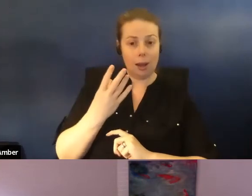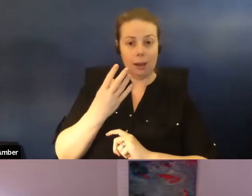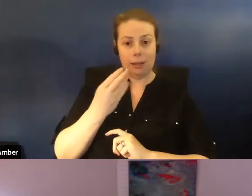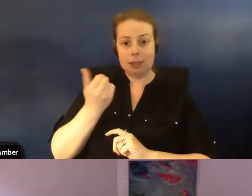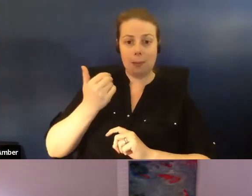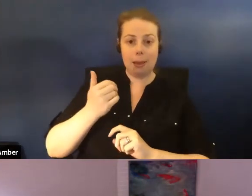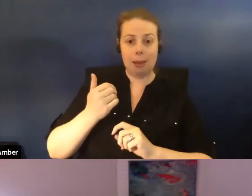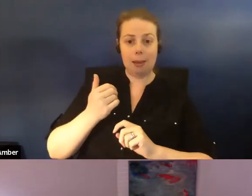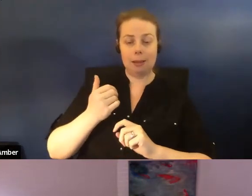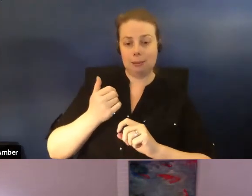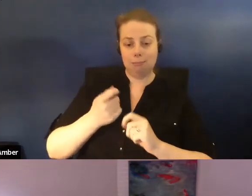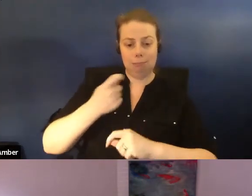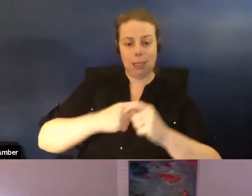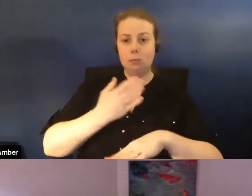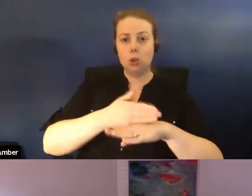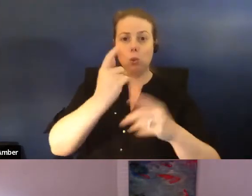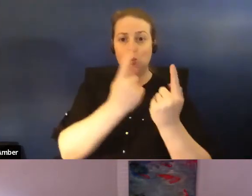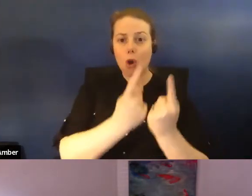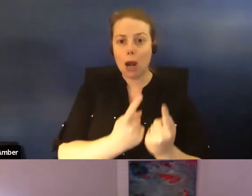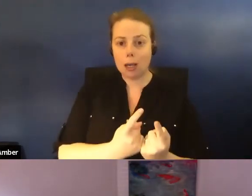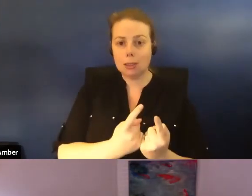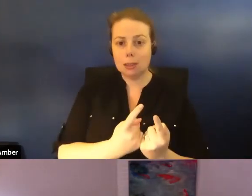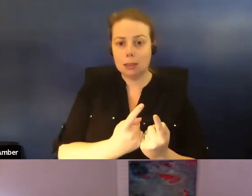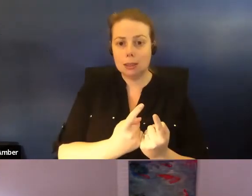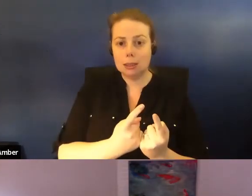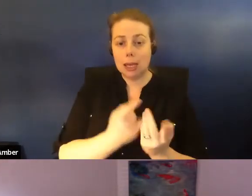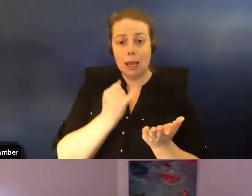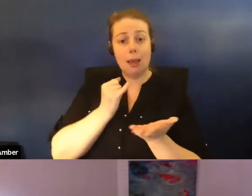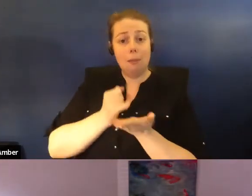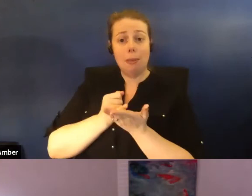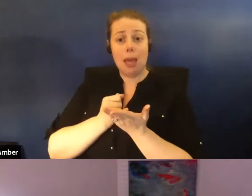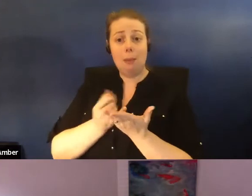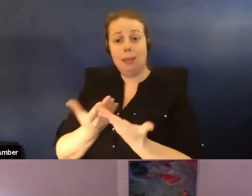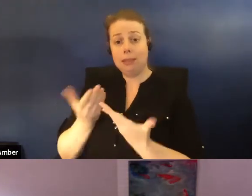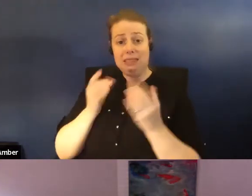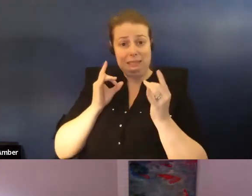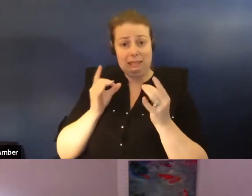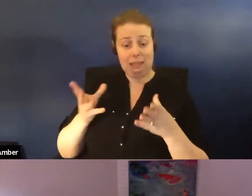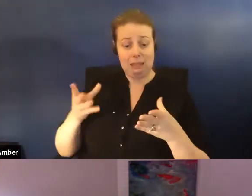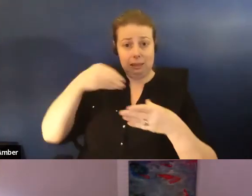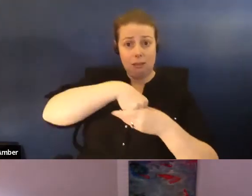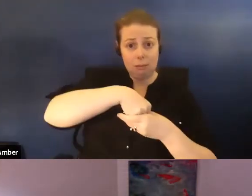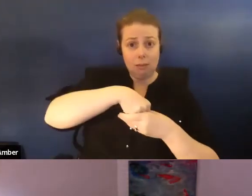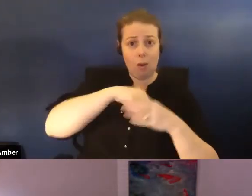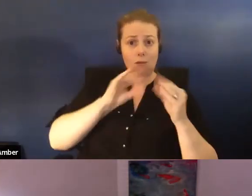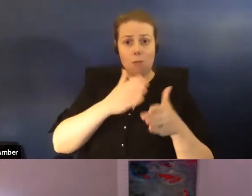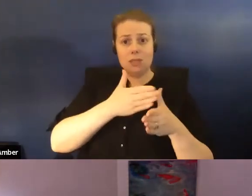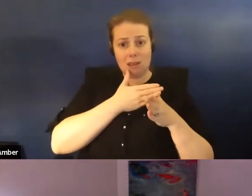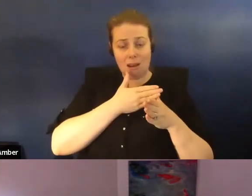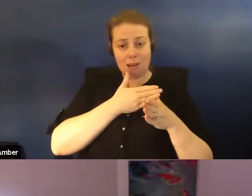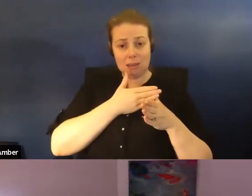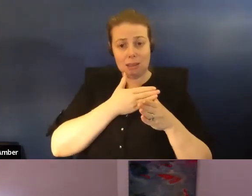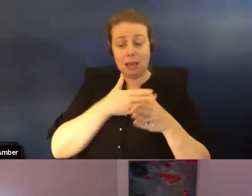end product, that impairment is built into it from the get-go, that inclusive